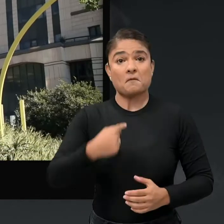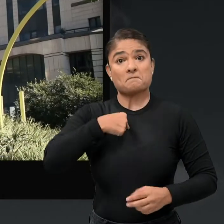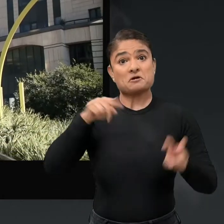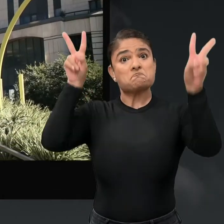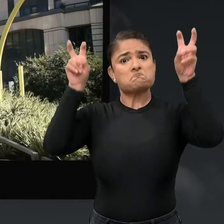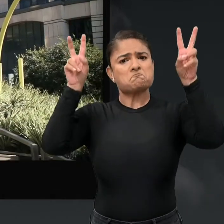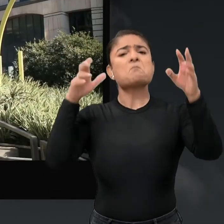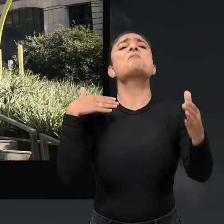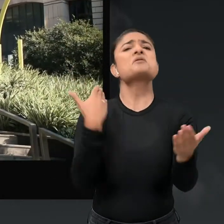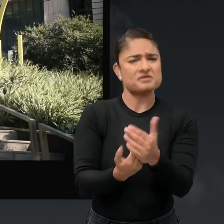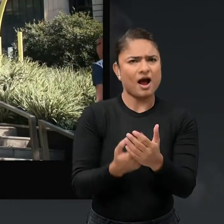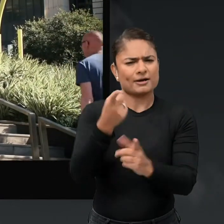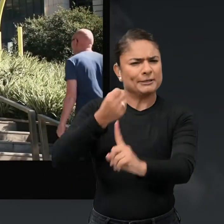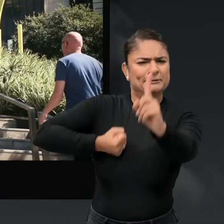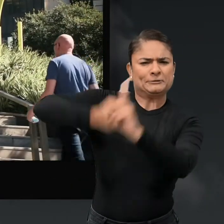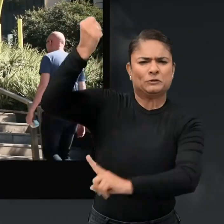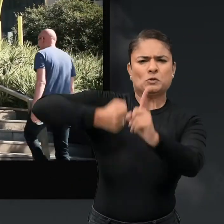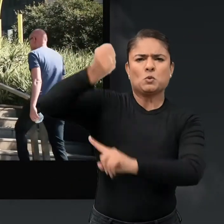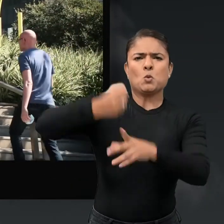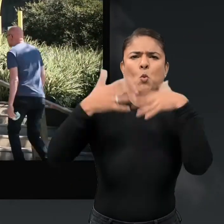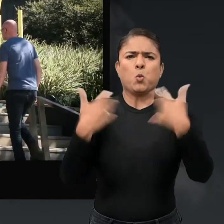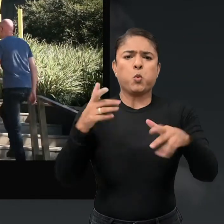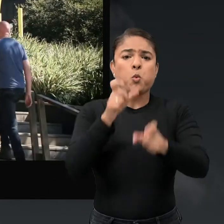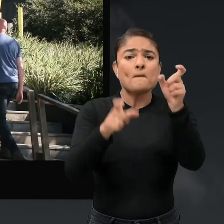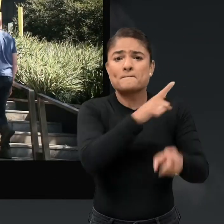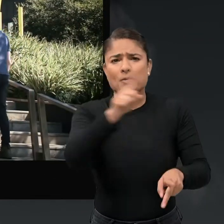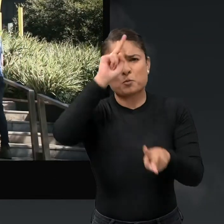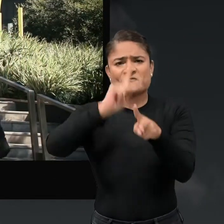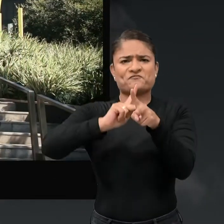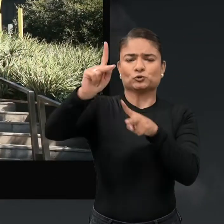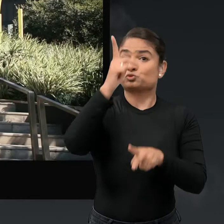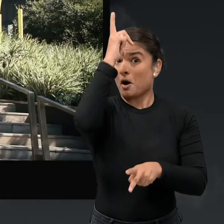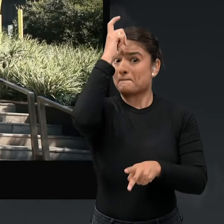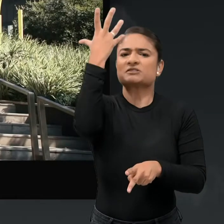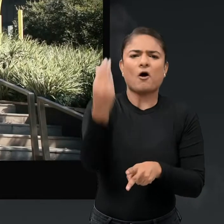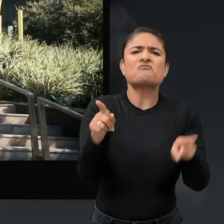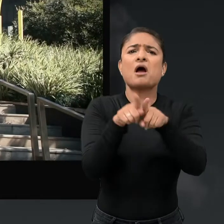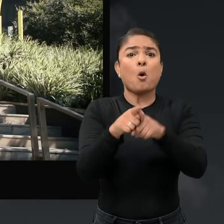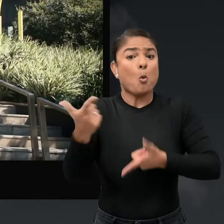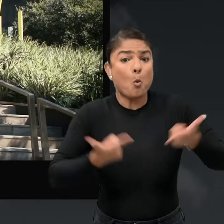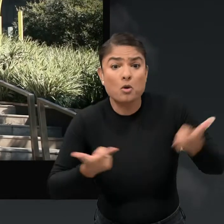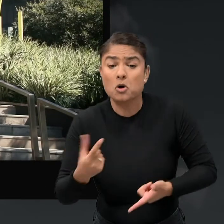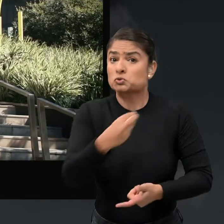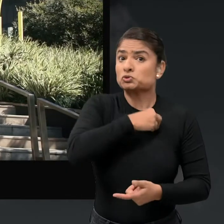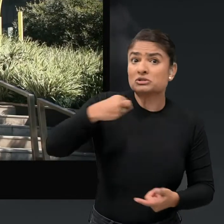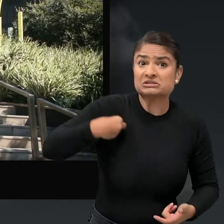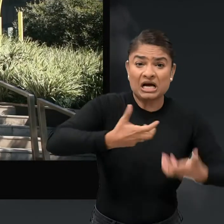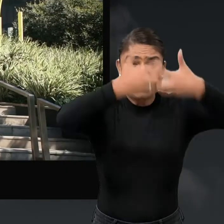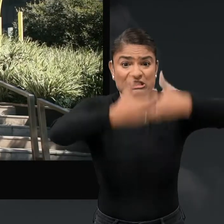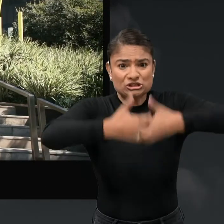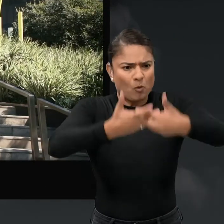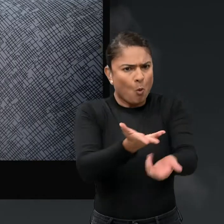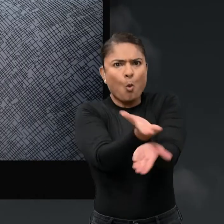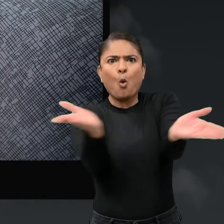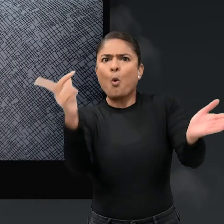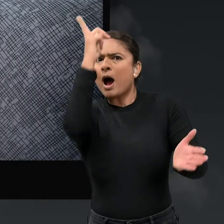The I Can Be campaign is actually we're taking professionals with albinism, like your lawyers, your doctors, your engineers, all with albinism.